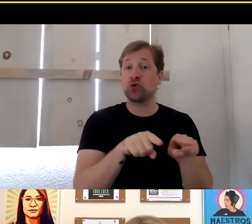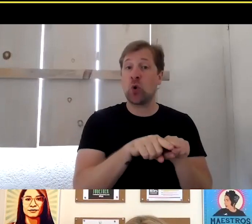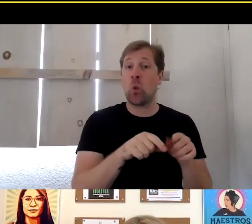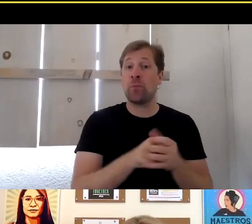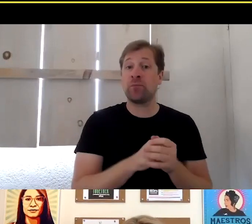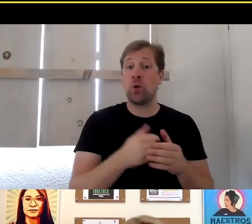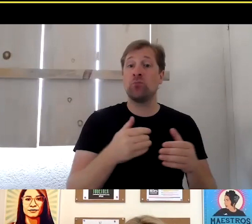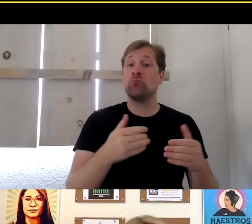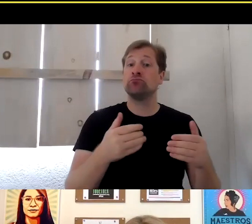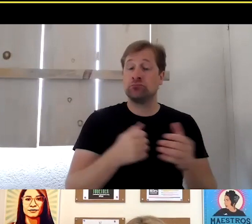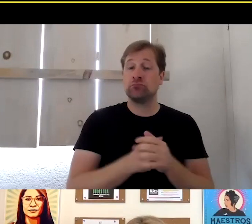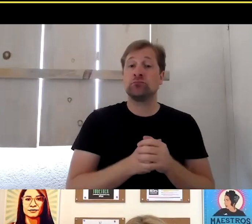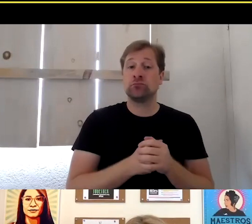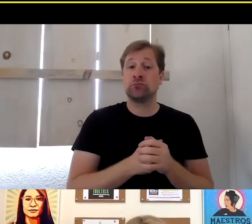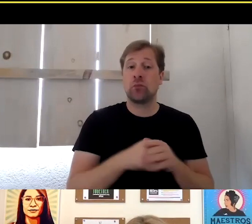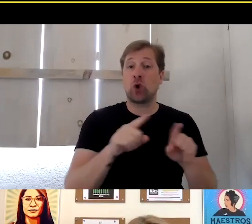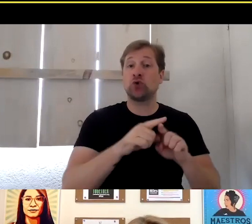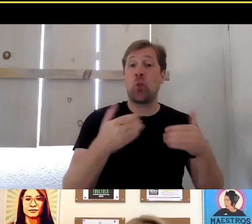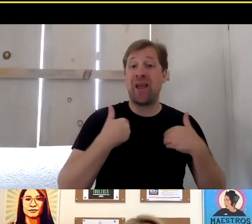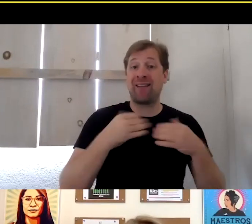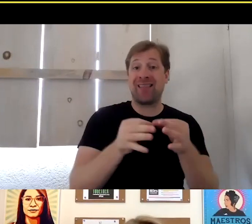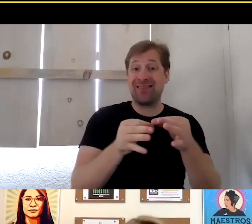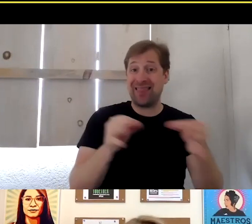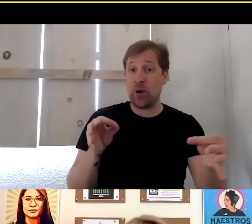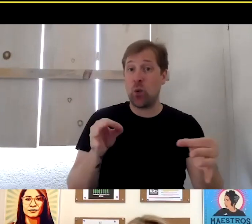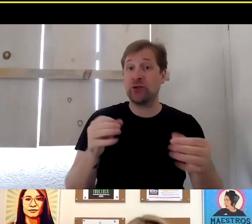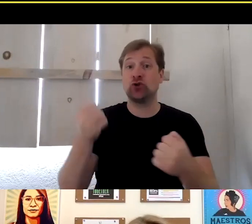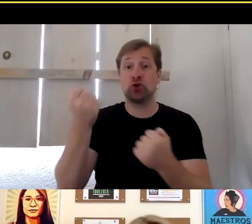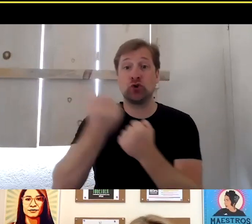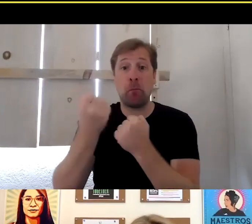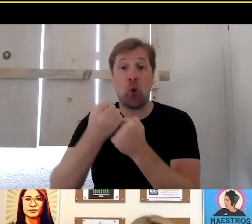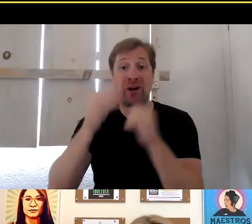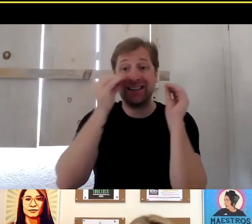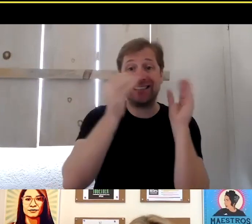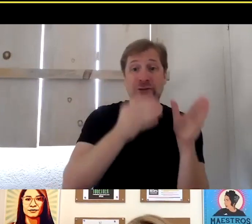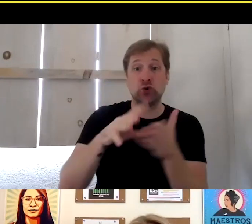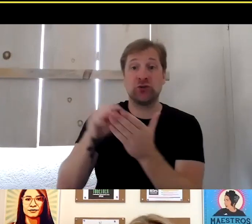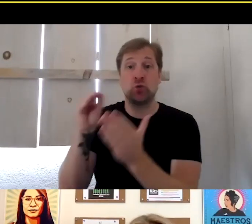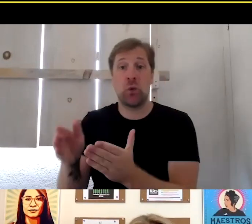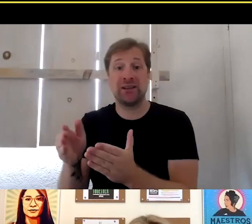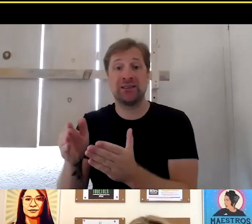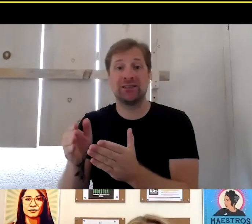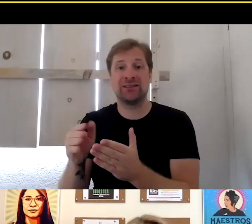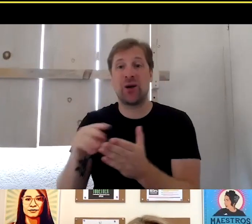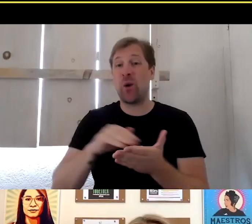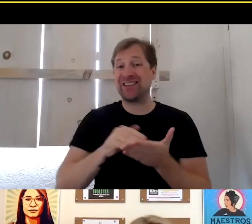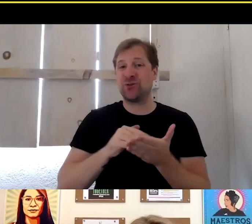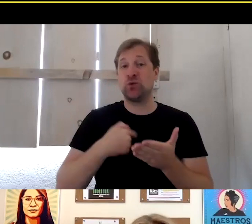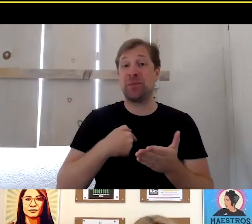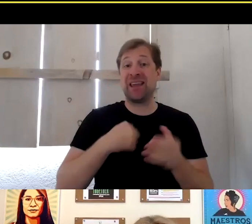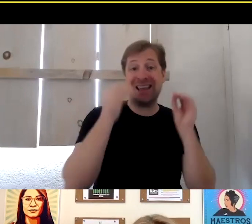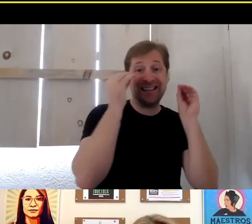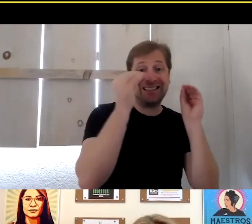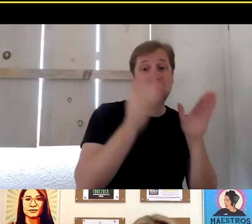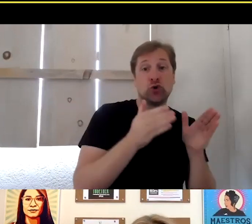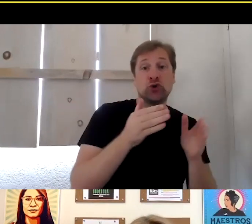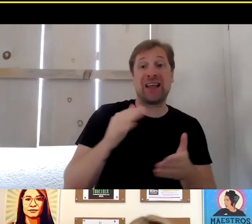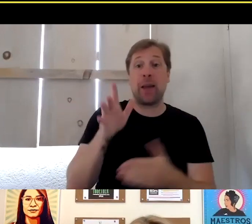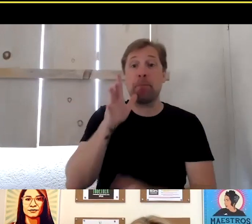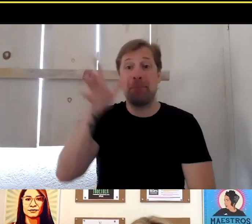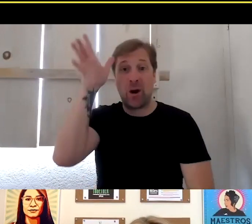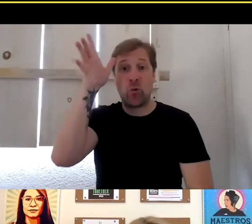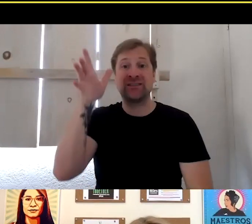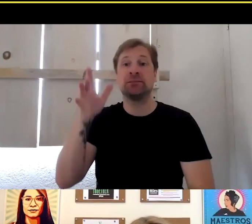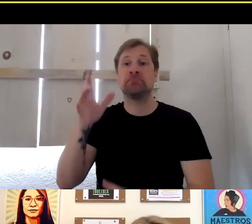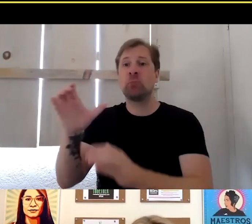language that is going to support teachers and students, teachers and parents communicating and making